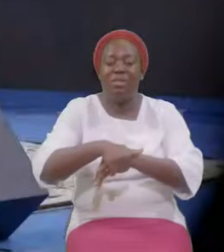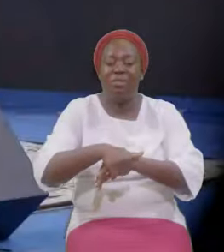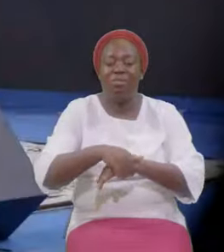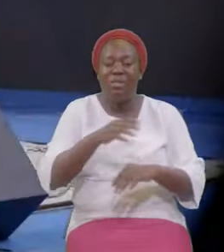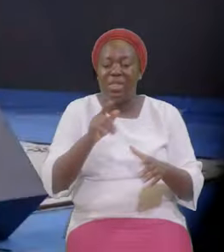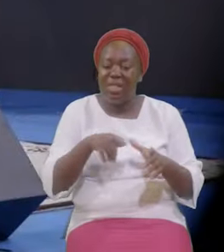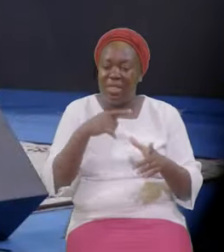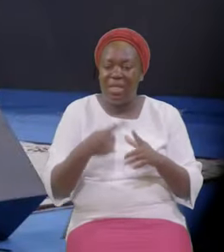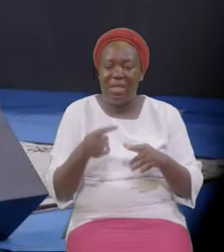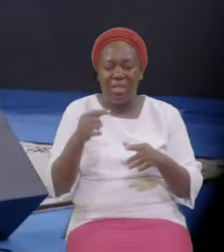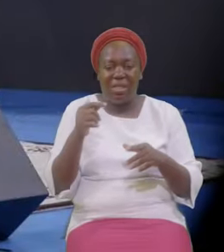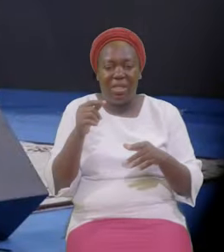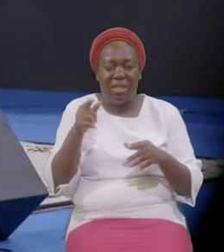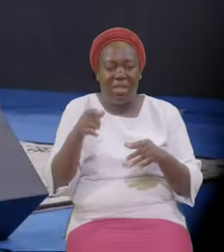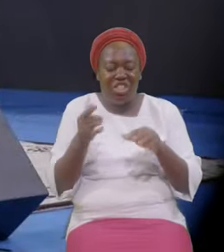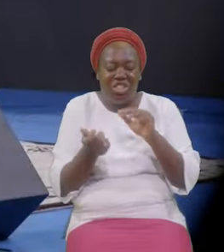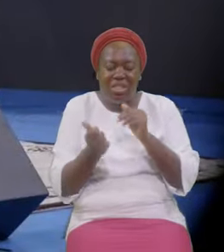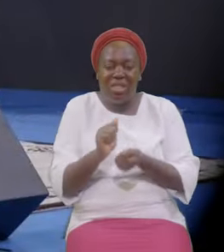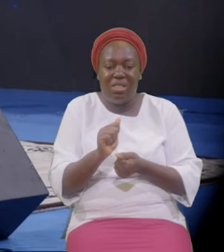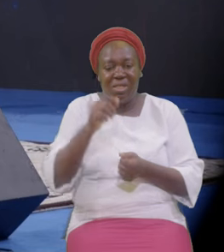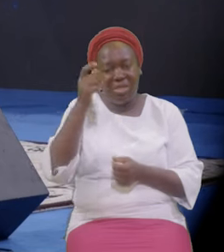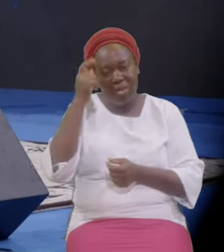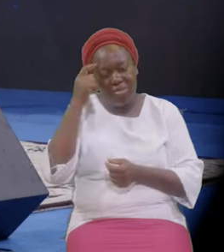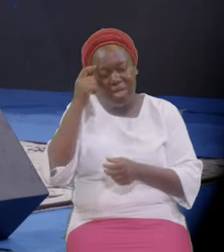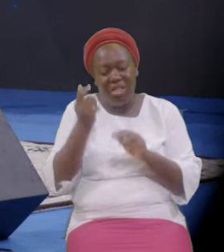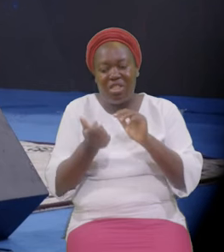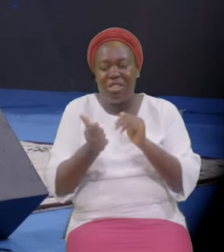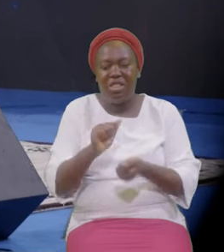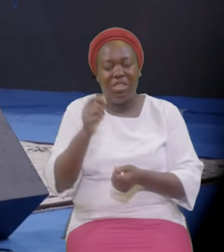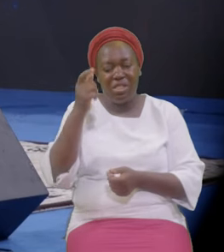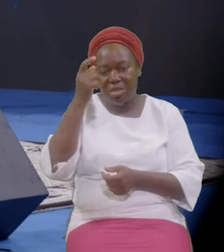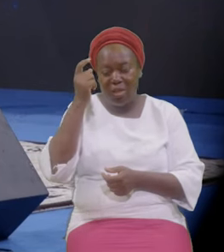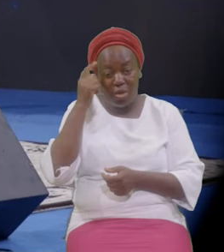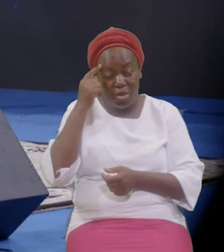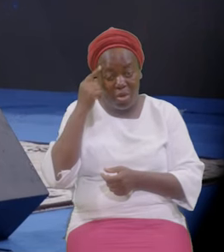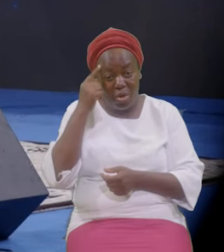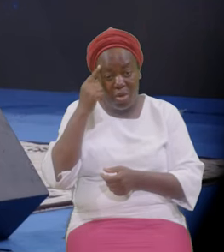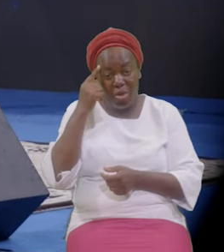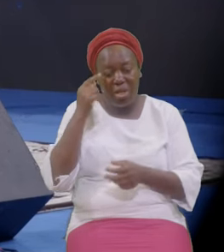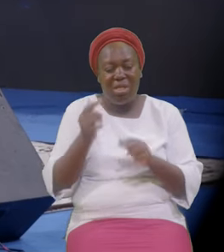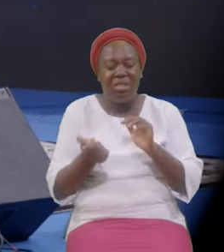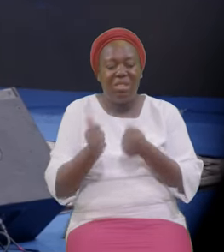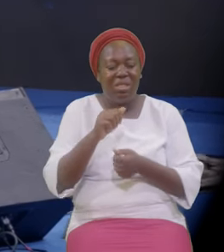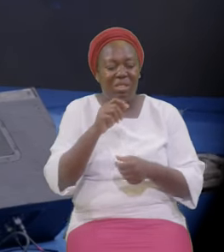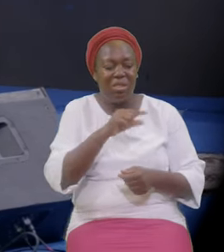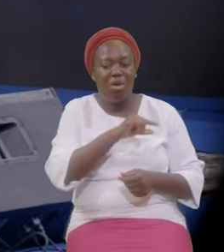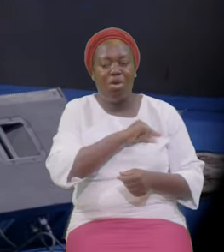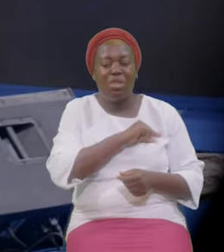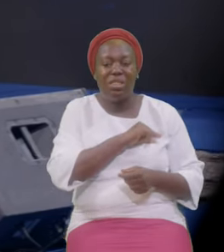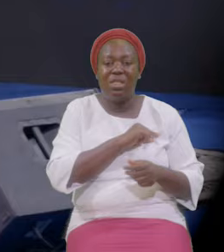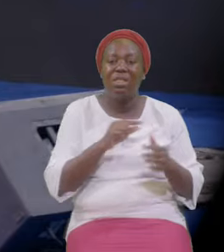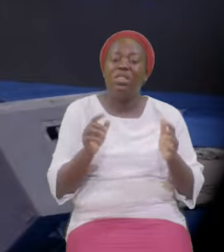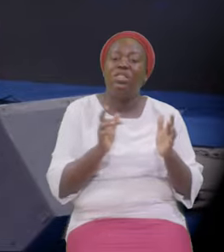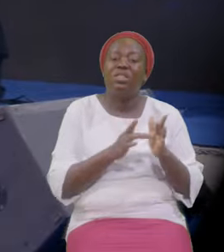the mind. It changes his thoughts. It changes his conscience. Jesus said, look